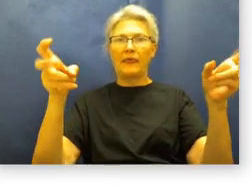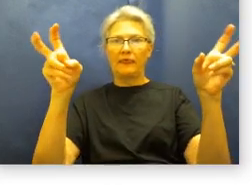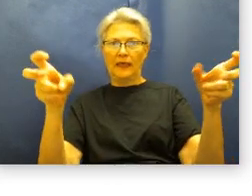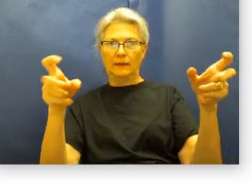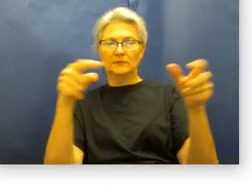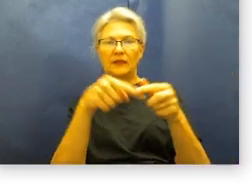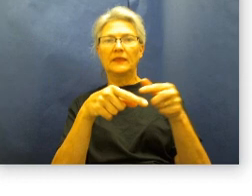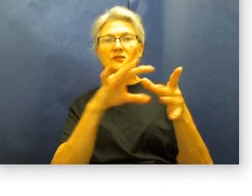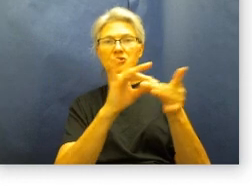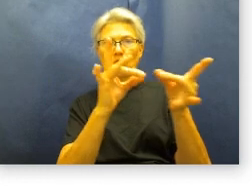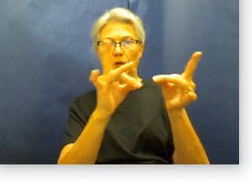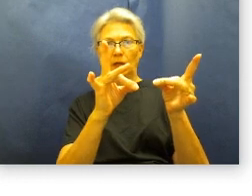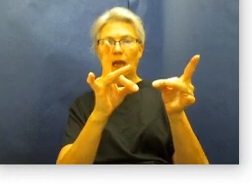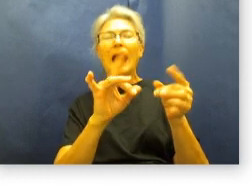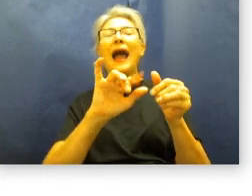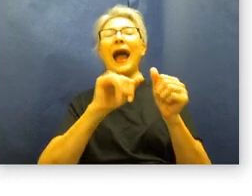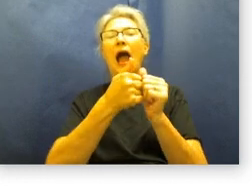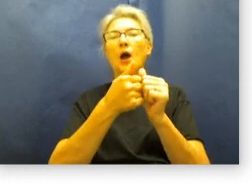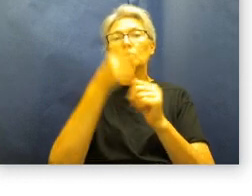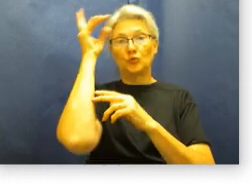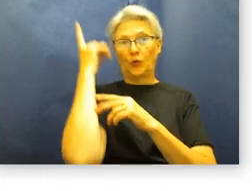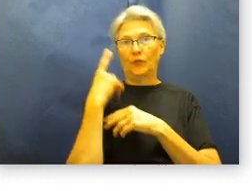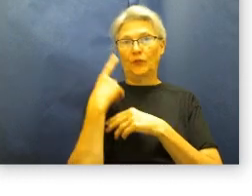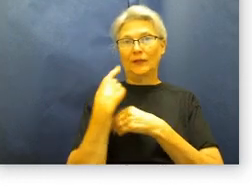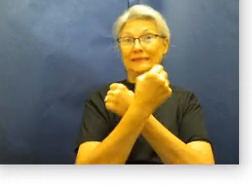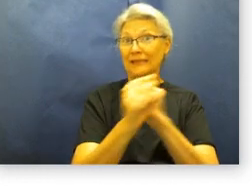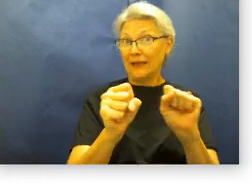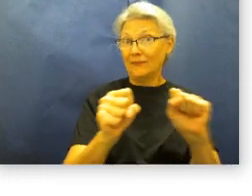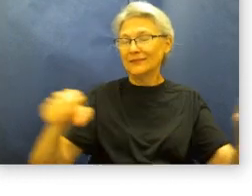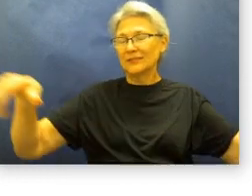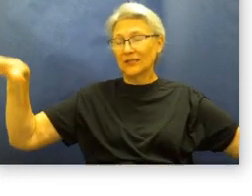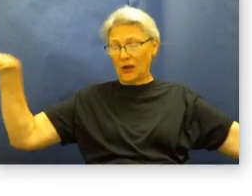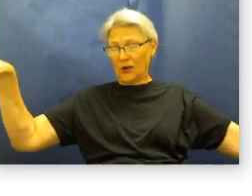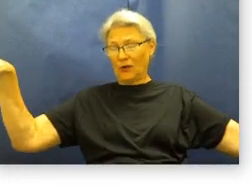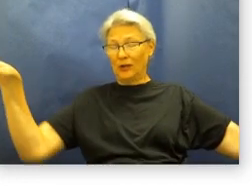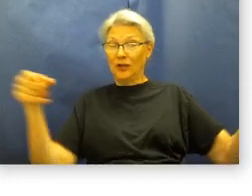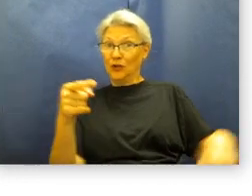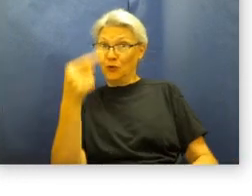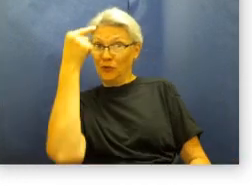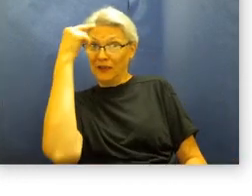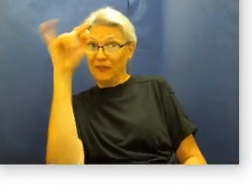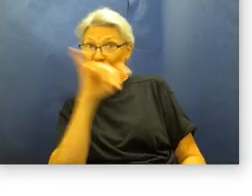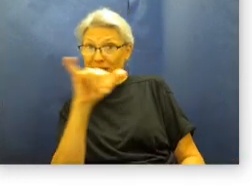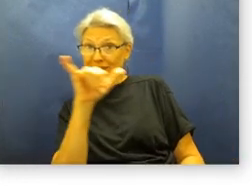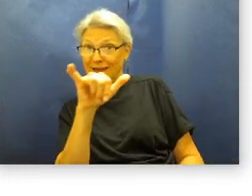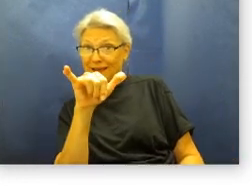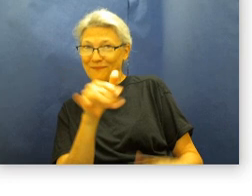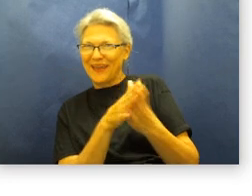How Dorothy Saved the Scarecrow. Do you think they're similar? Can't wait to find out.